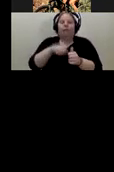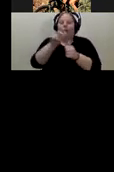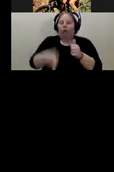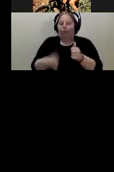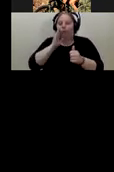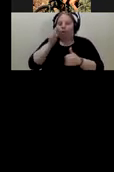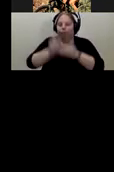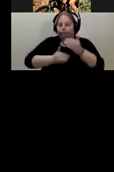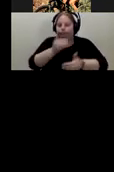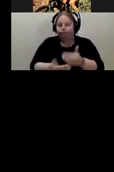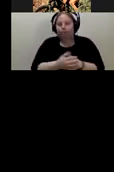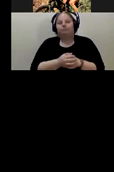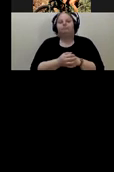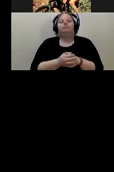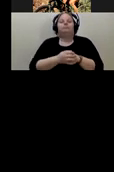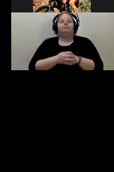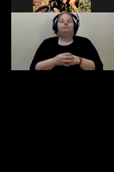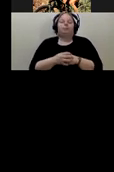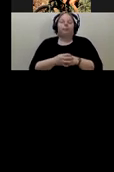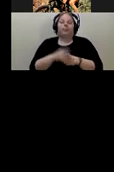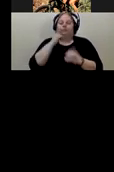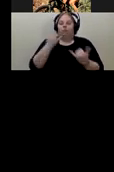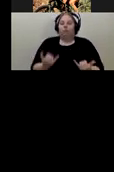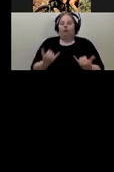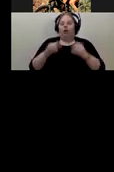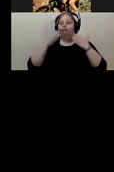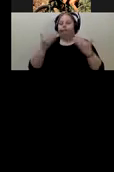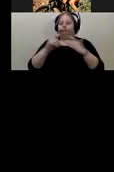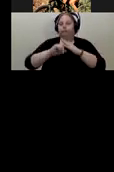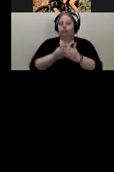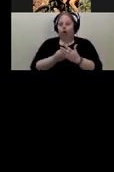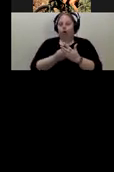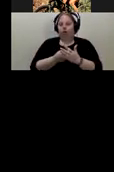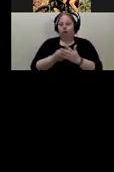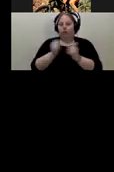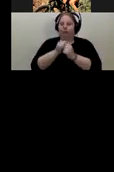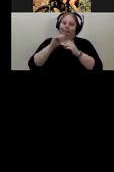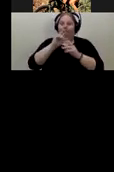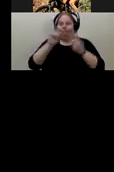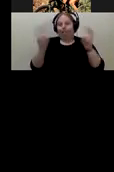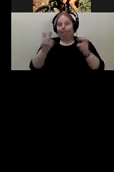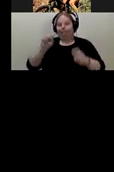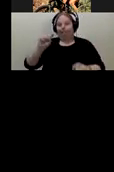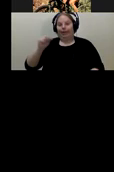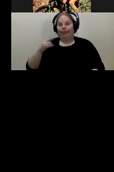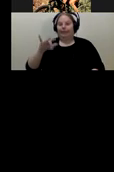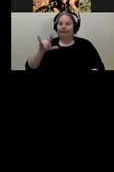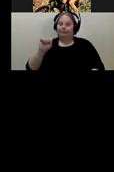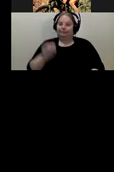go along. And in the meantime, let's get started with ethics. All right.